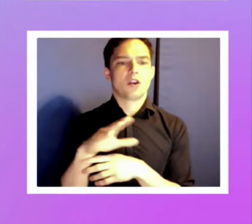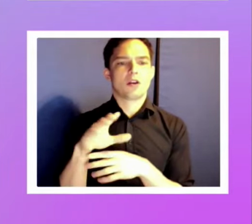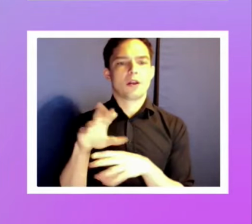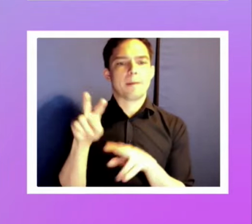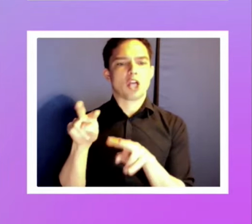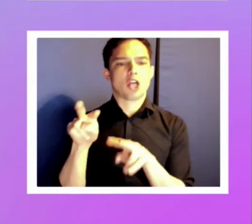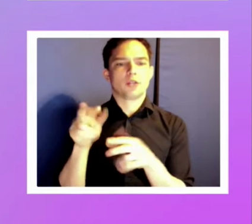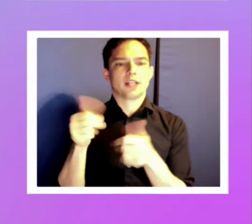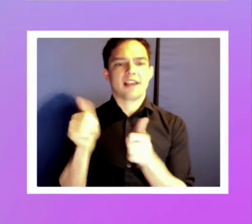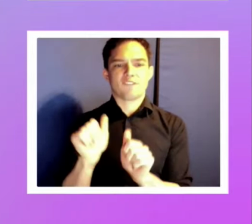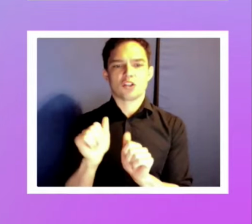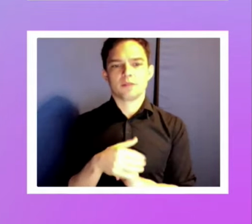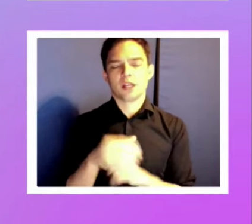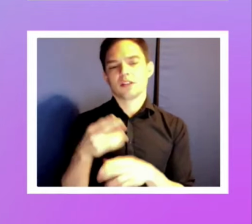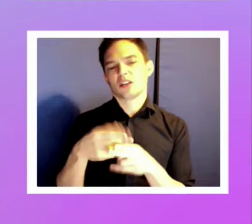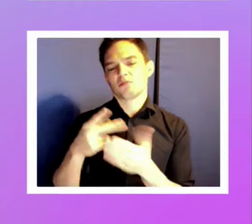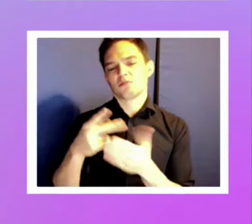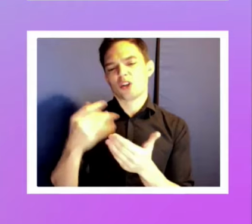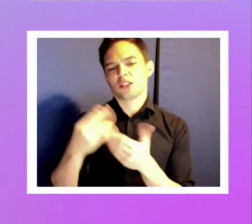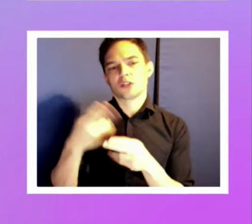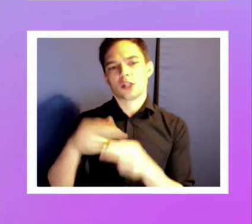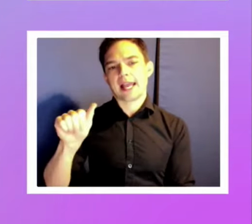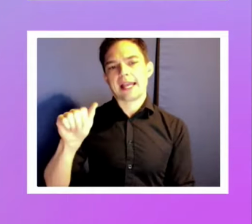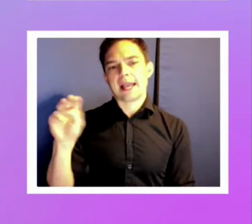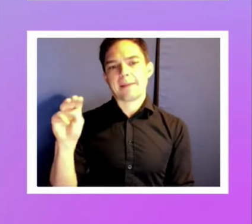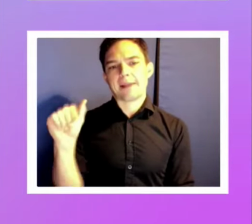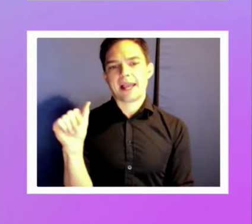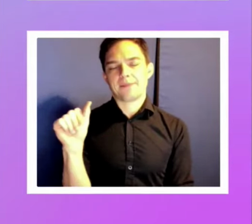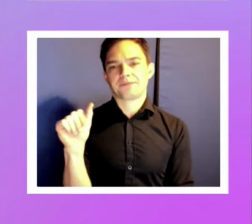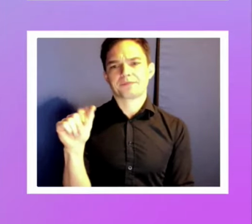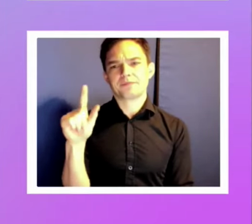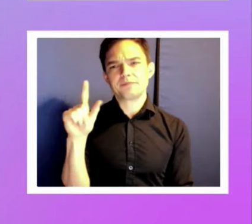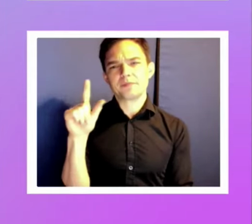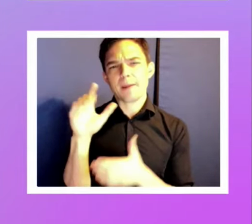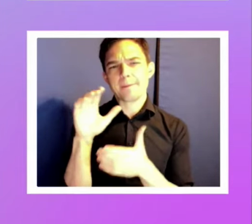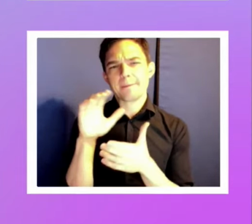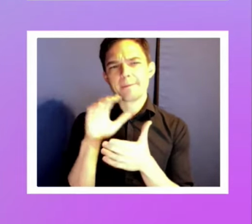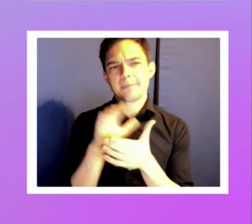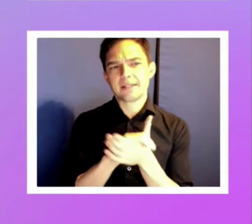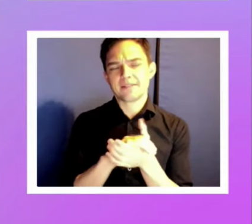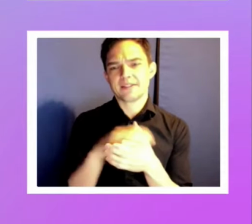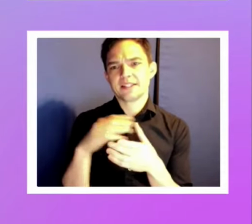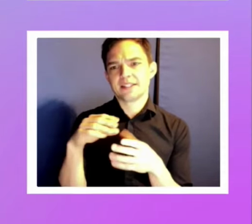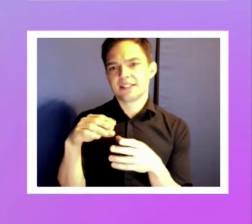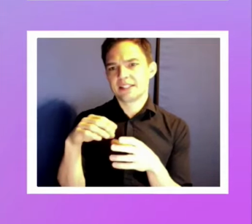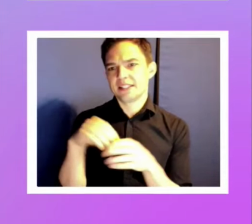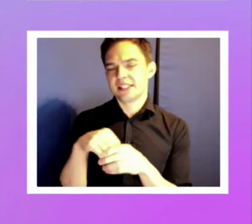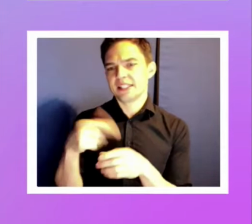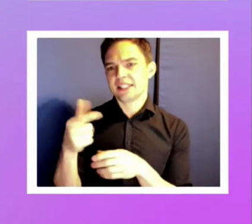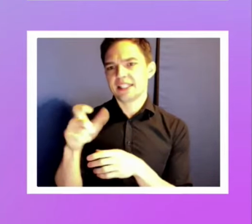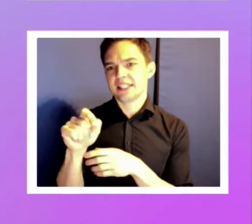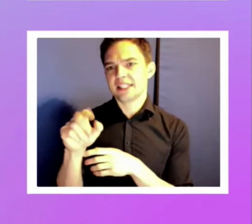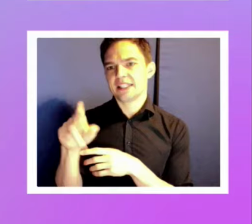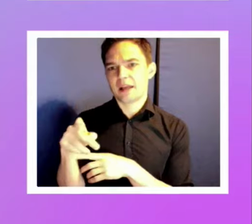efforts. This is a project called AMA, which I believe is on GitHub, if you're interested to find